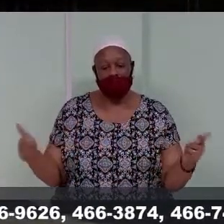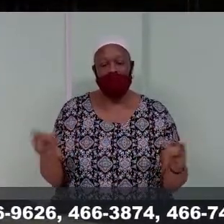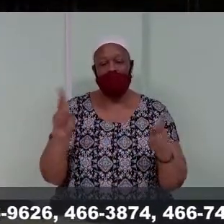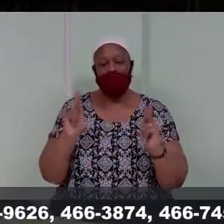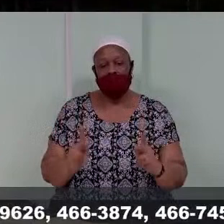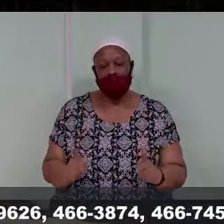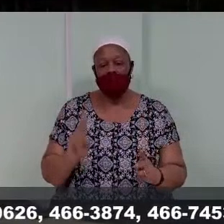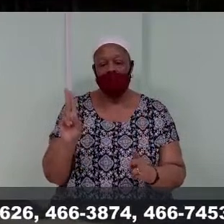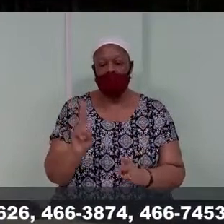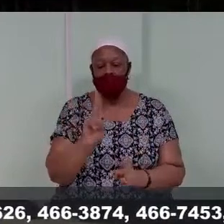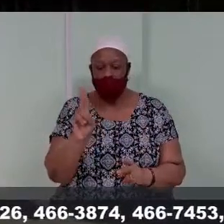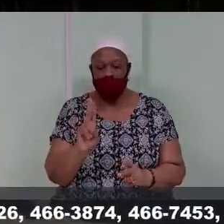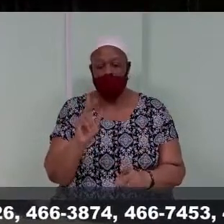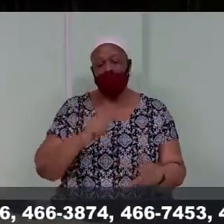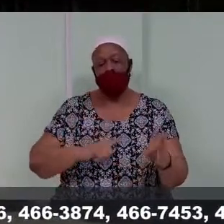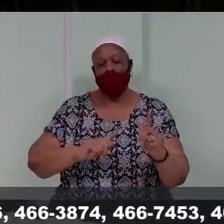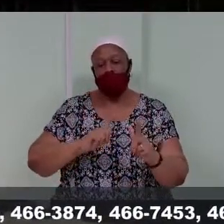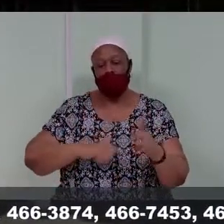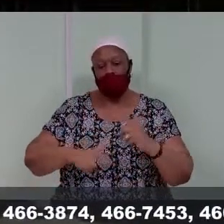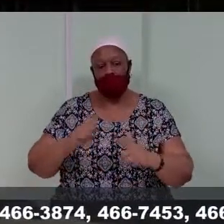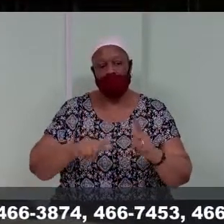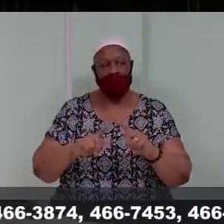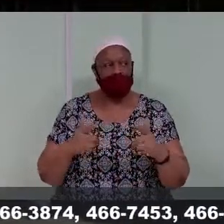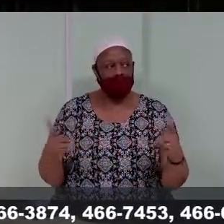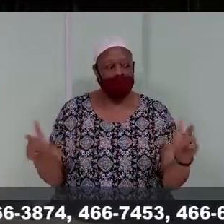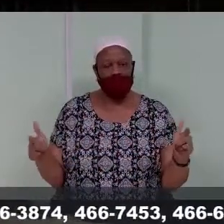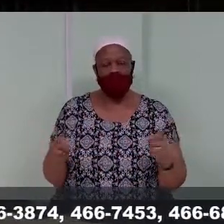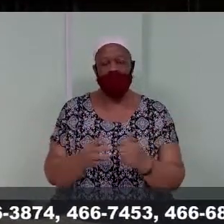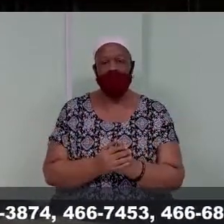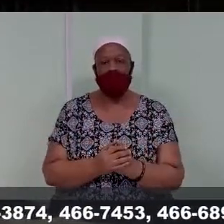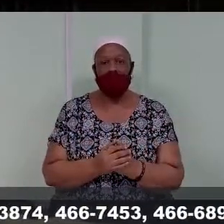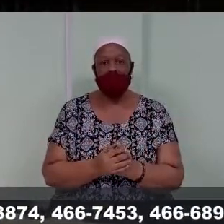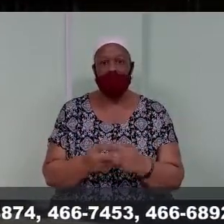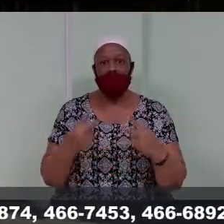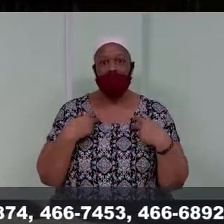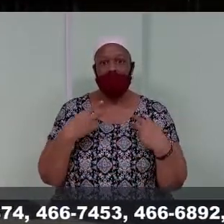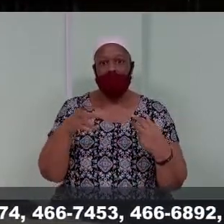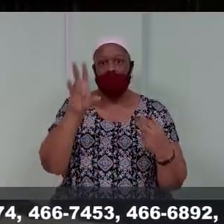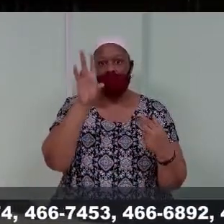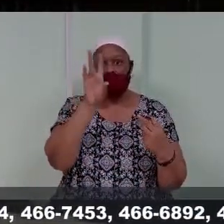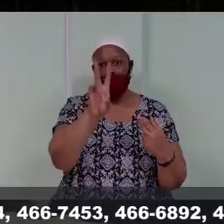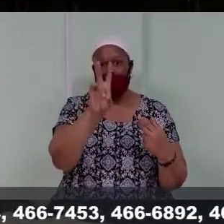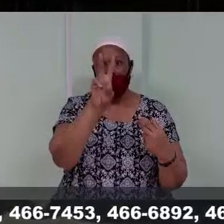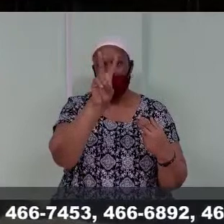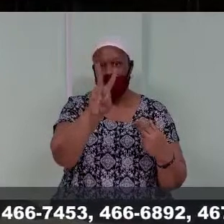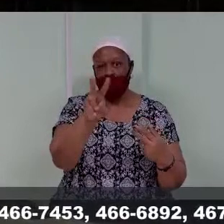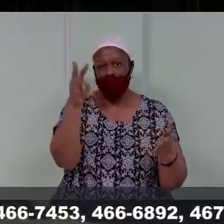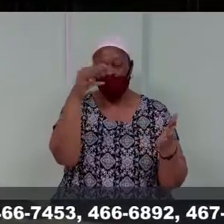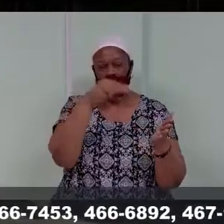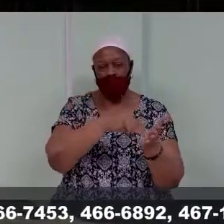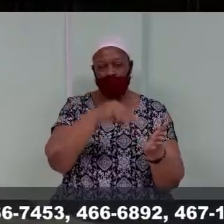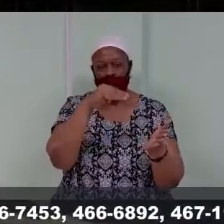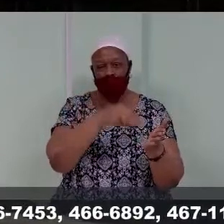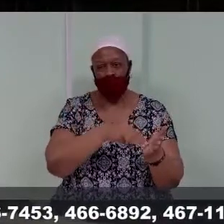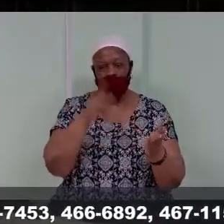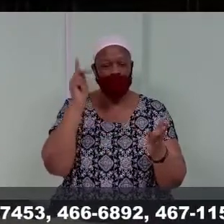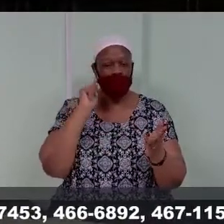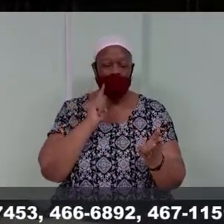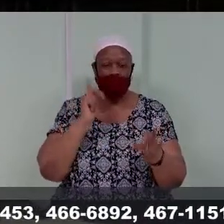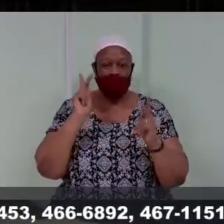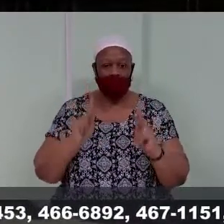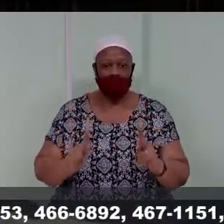users. And there are 72 million deaf people worldwide, and more